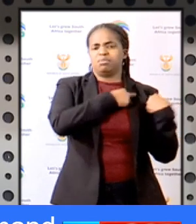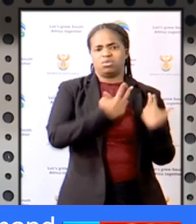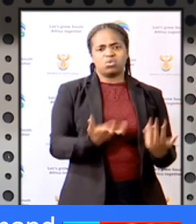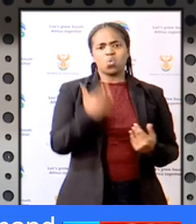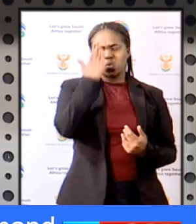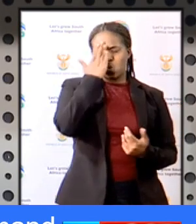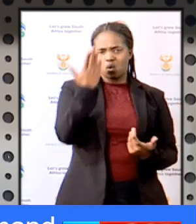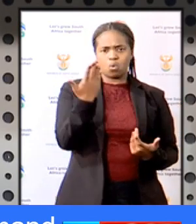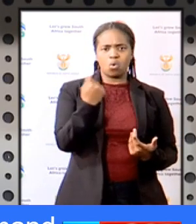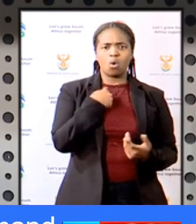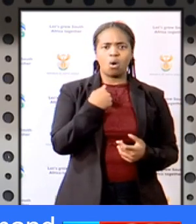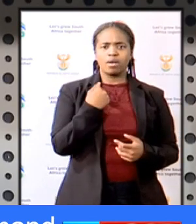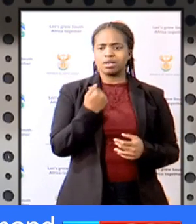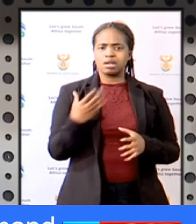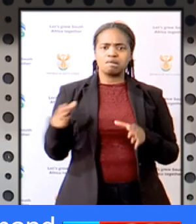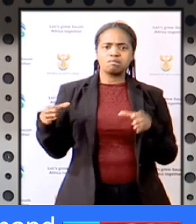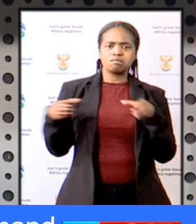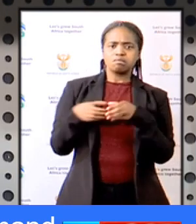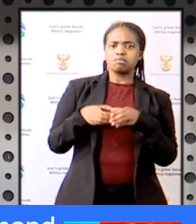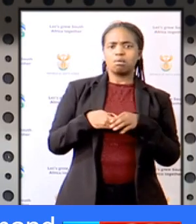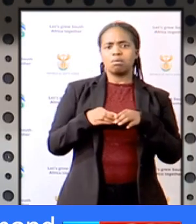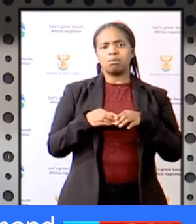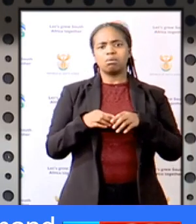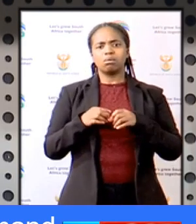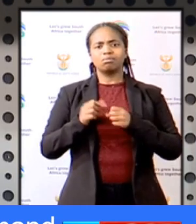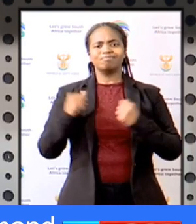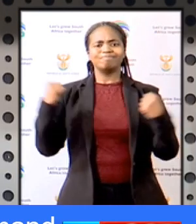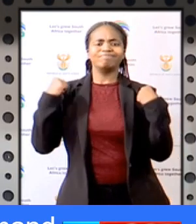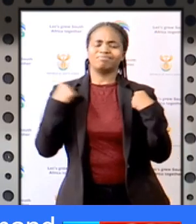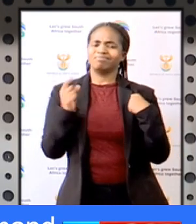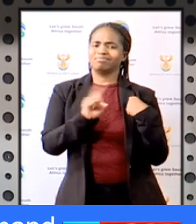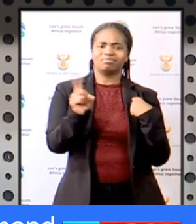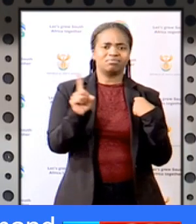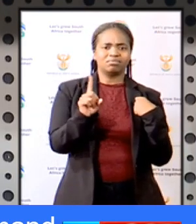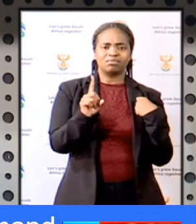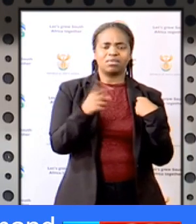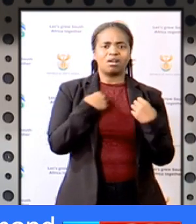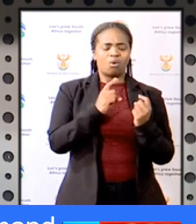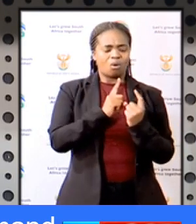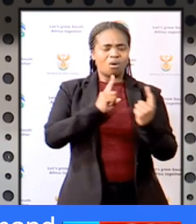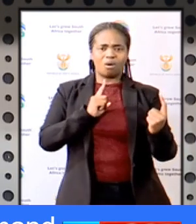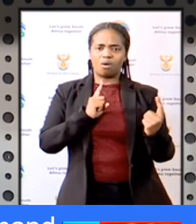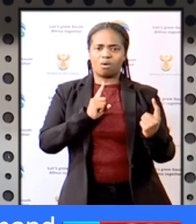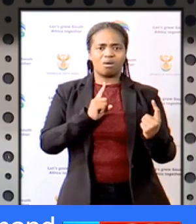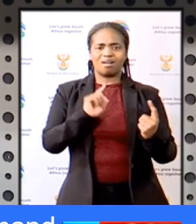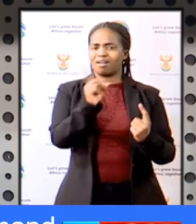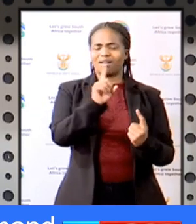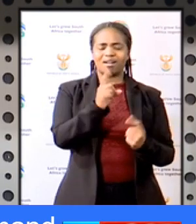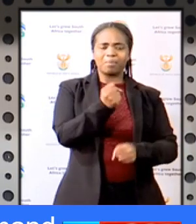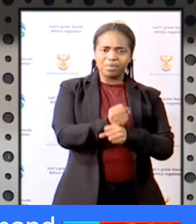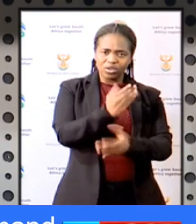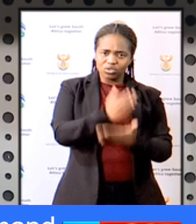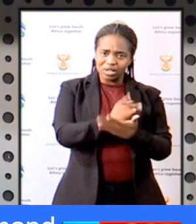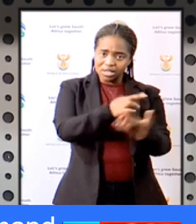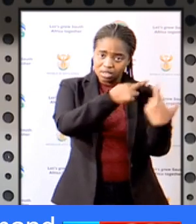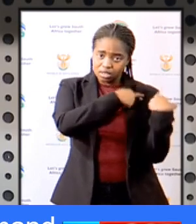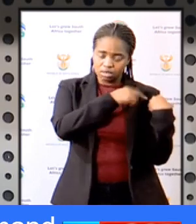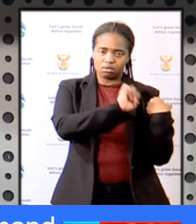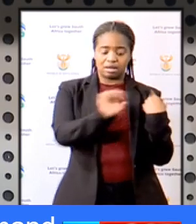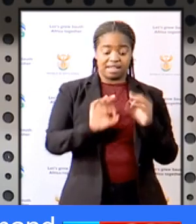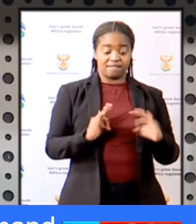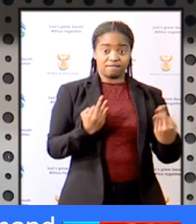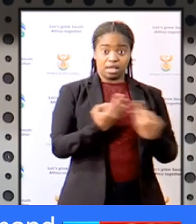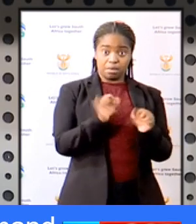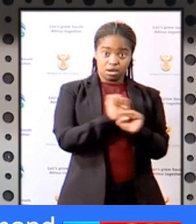responsibility and to ensure that they are close associates, family members also take responsibility